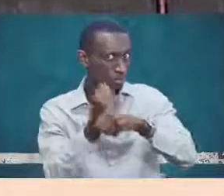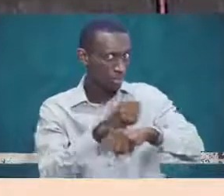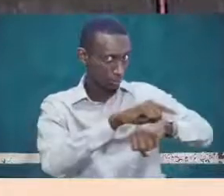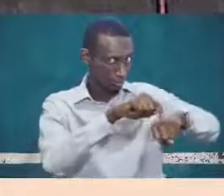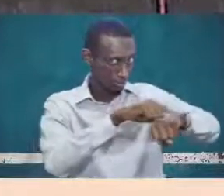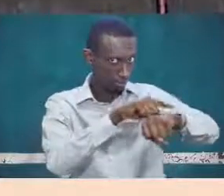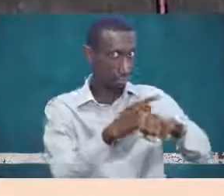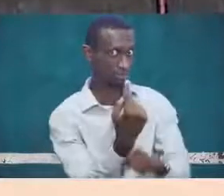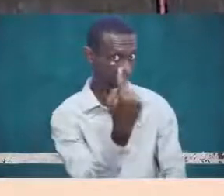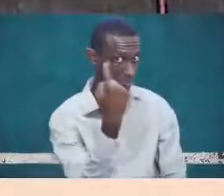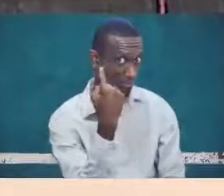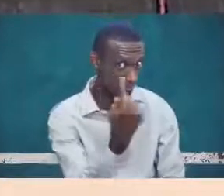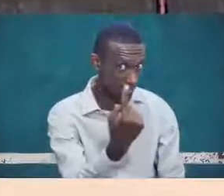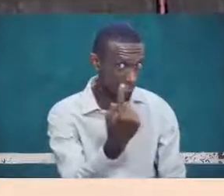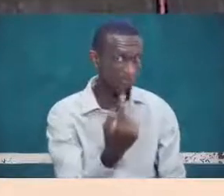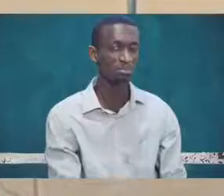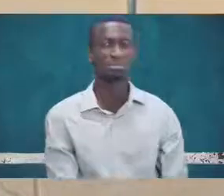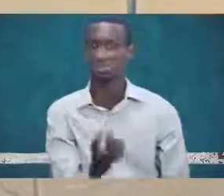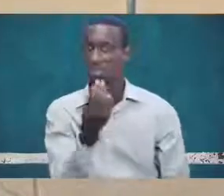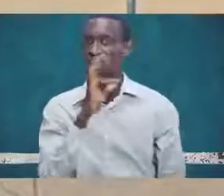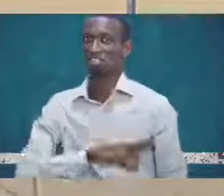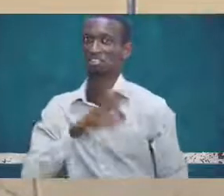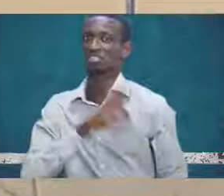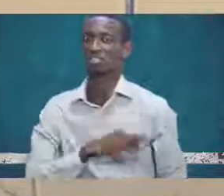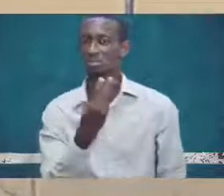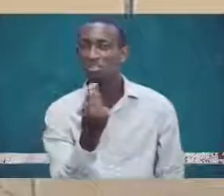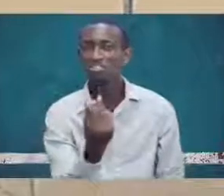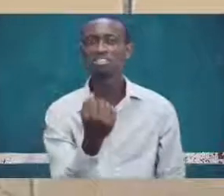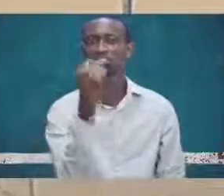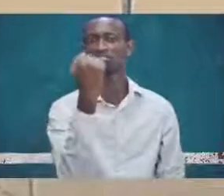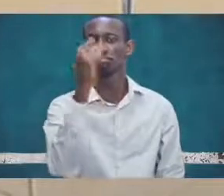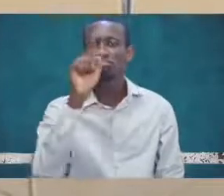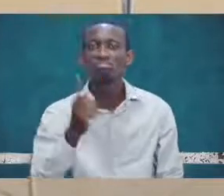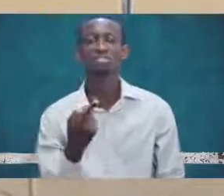If you work 1 hour, you are paid 5,100 francs.